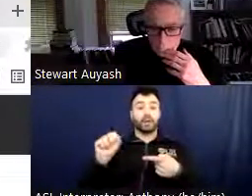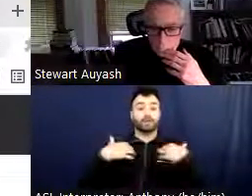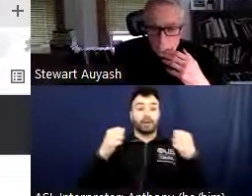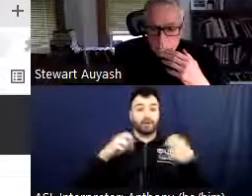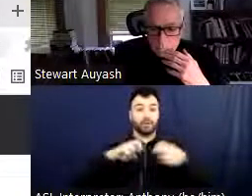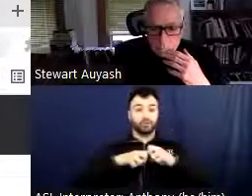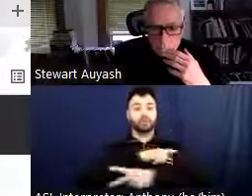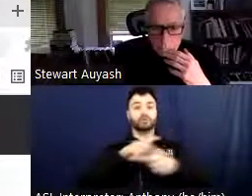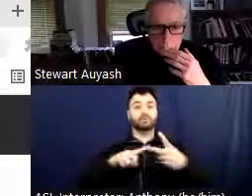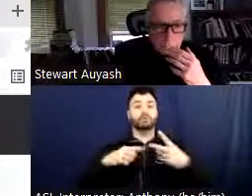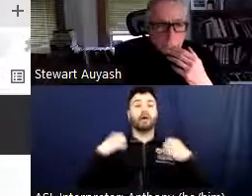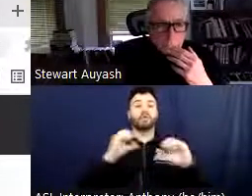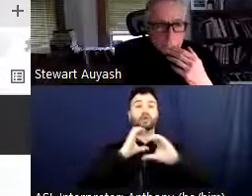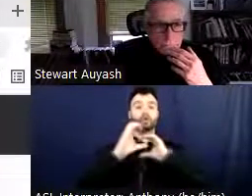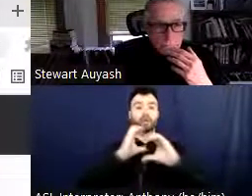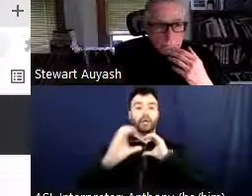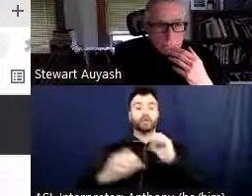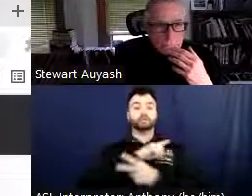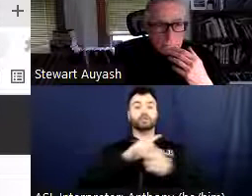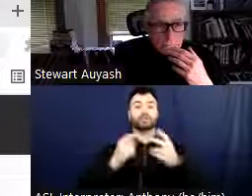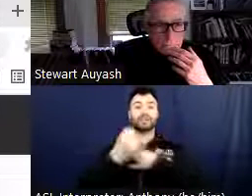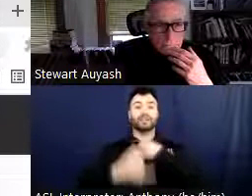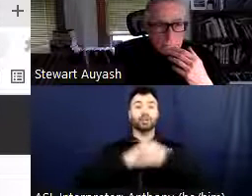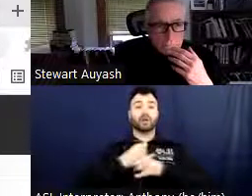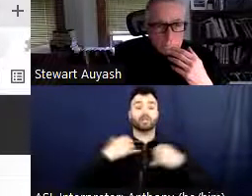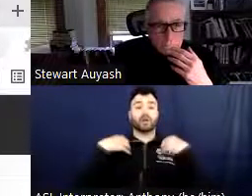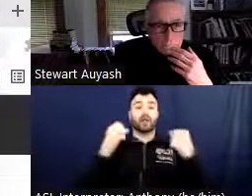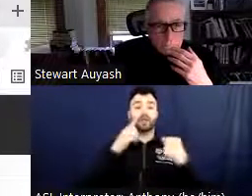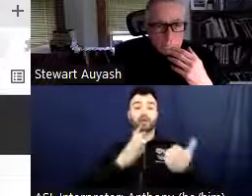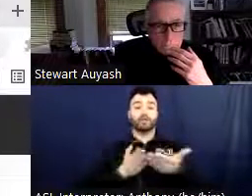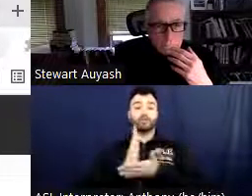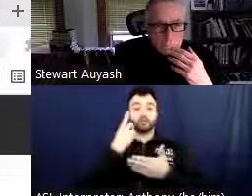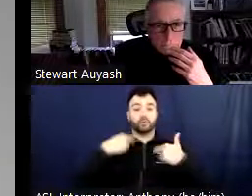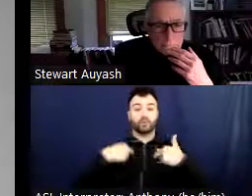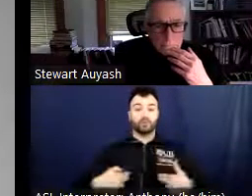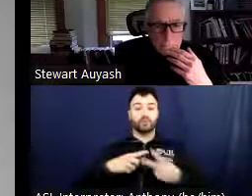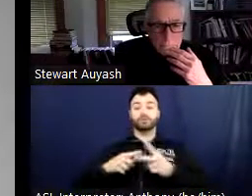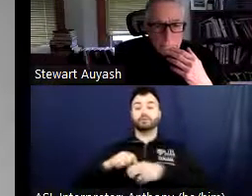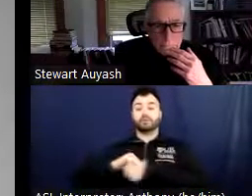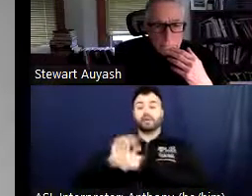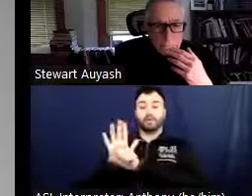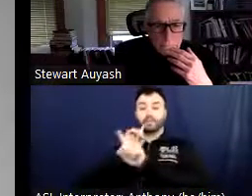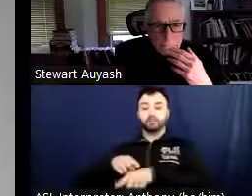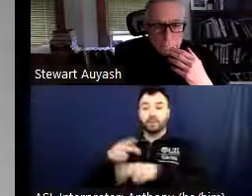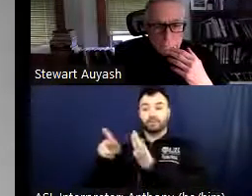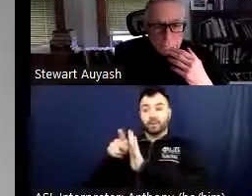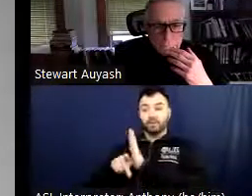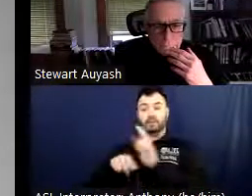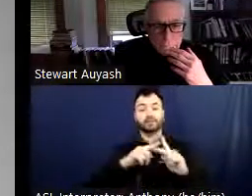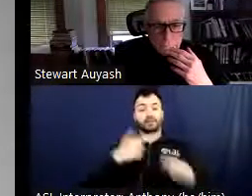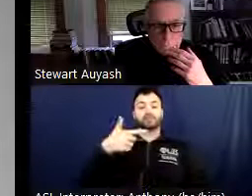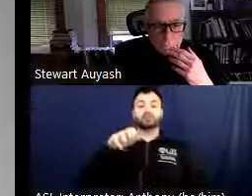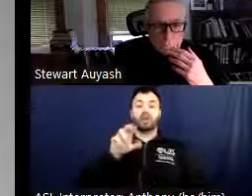health communication, international health and human rights, pandemic response policies, genocide, public health